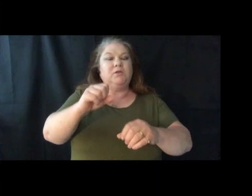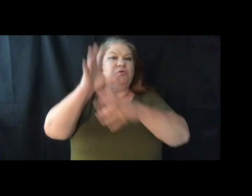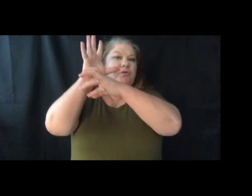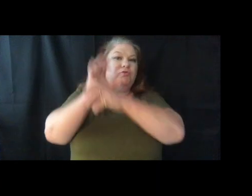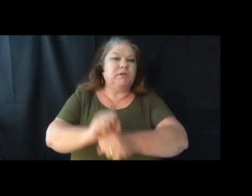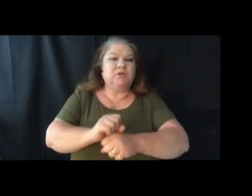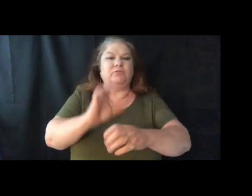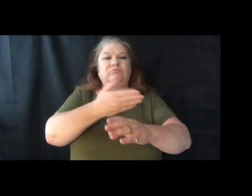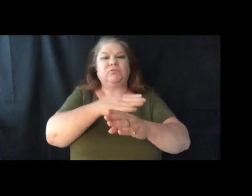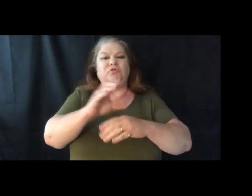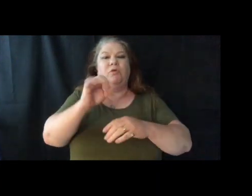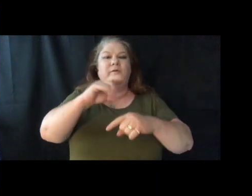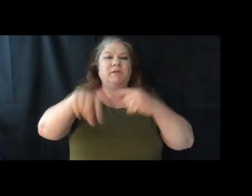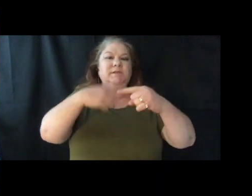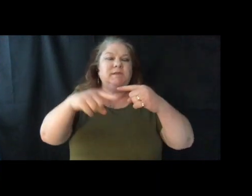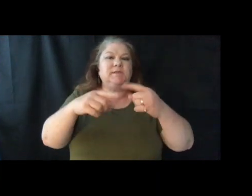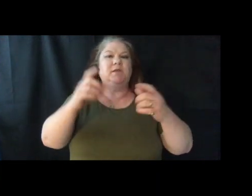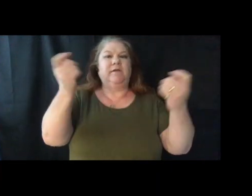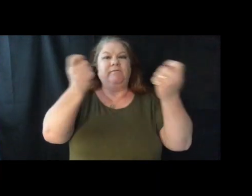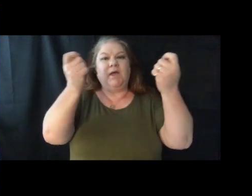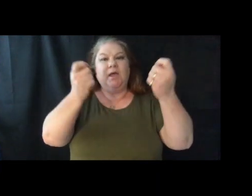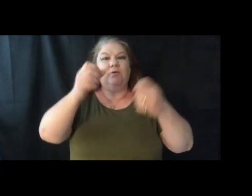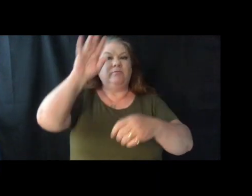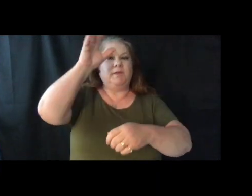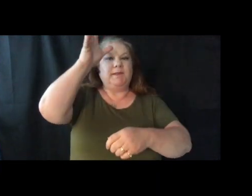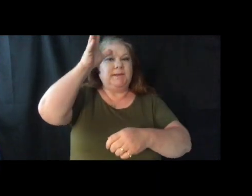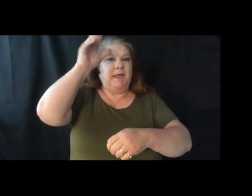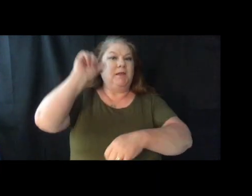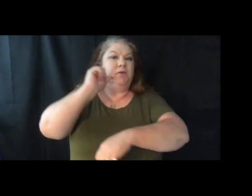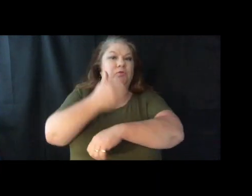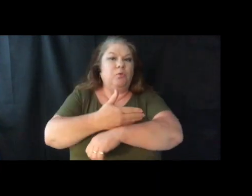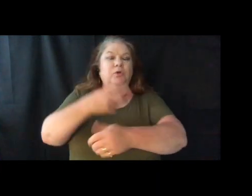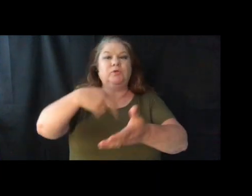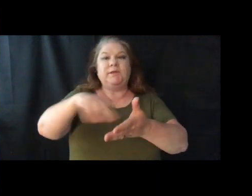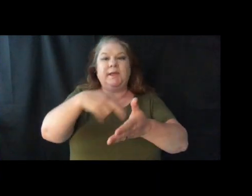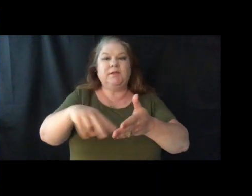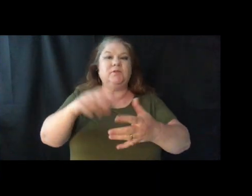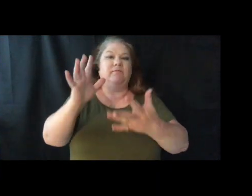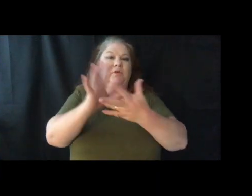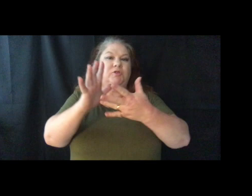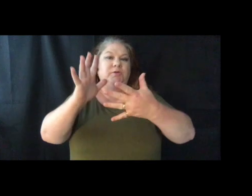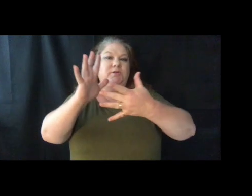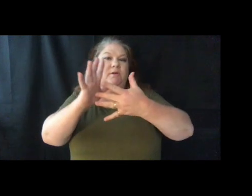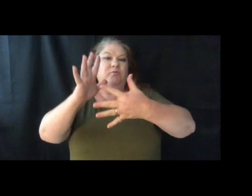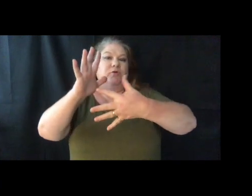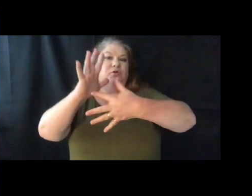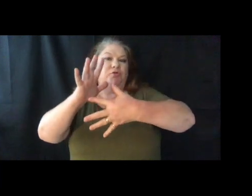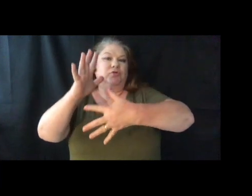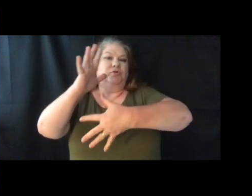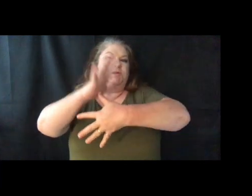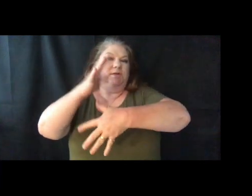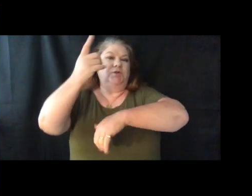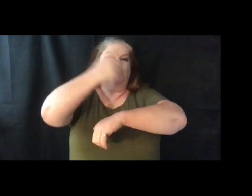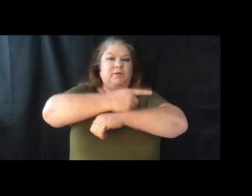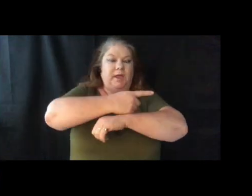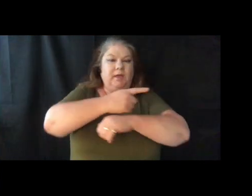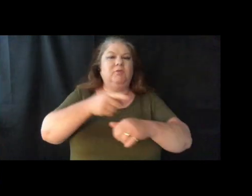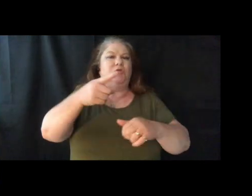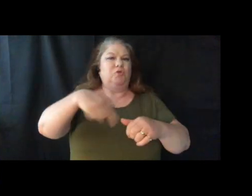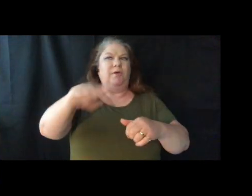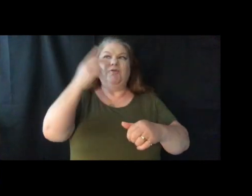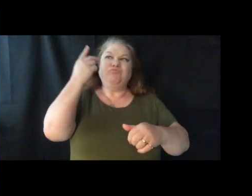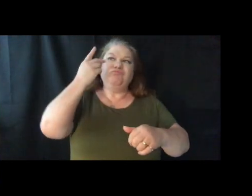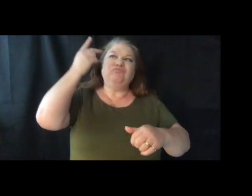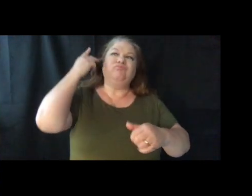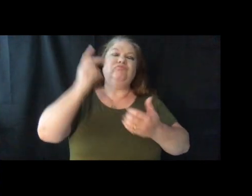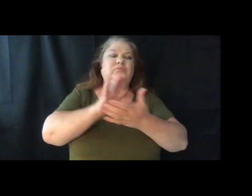county fairs, songs of the season, daddy-daughter dances, freshman, sophomore, junior, and senior days that I'm sure you have